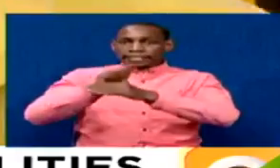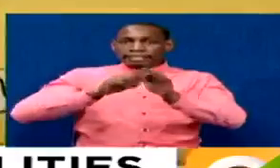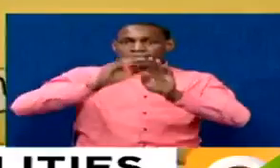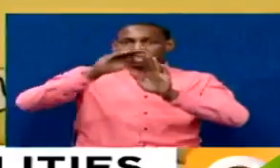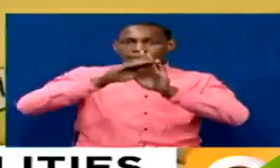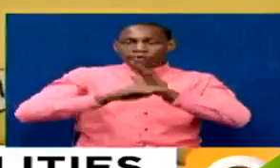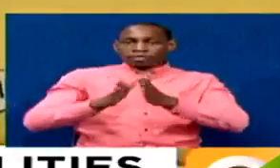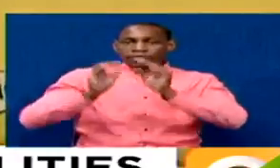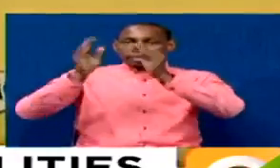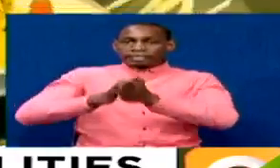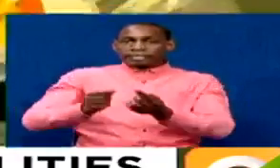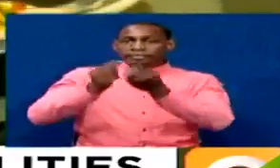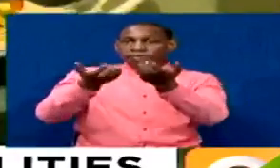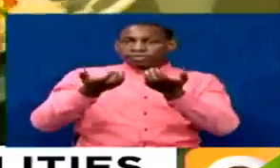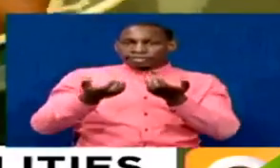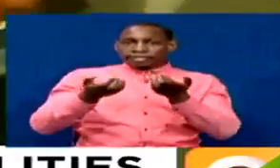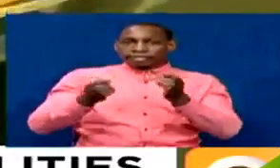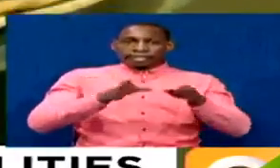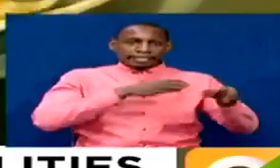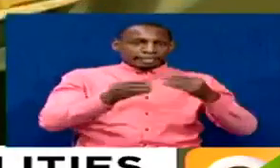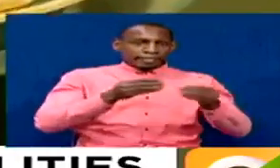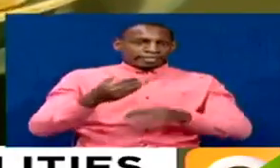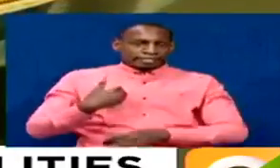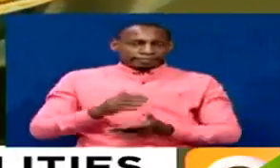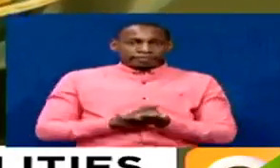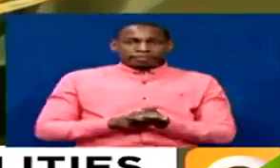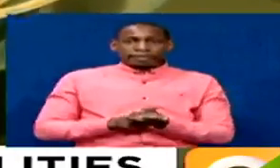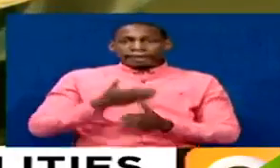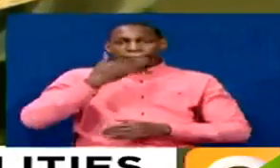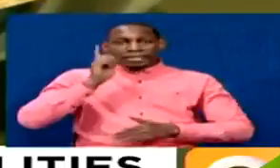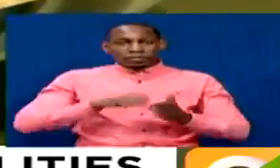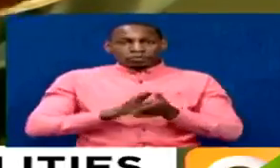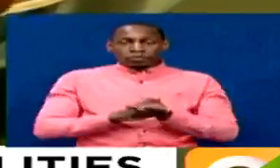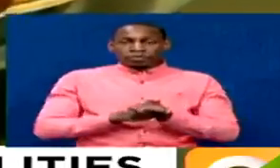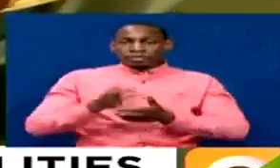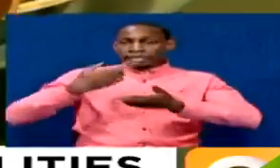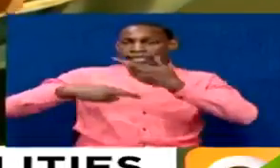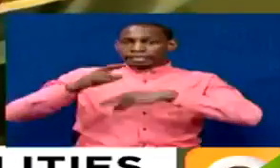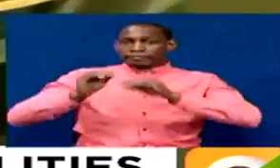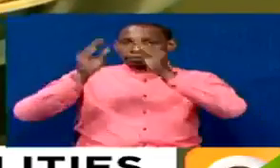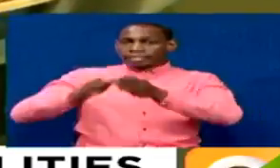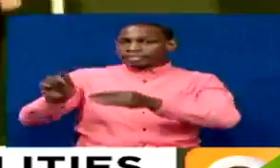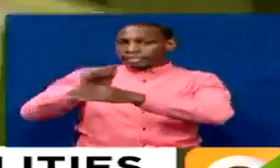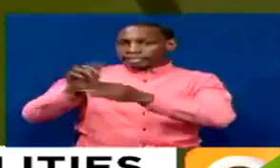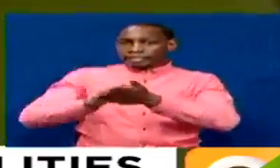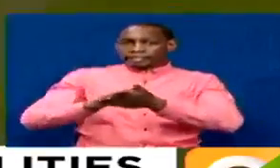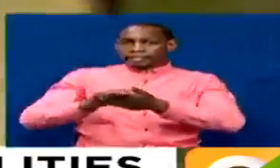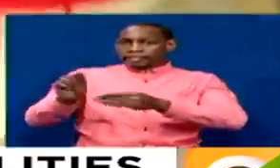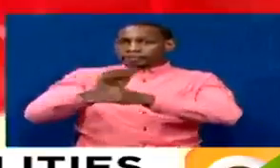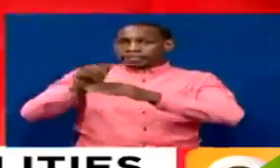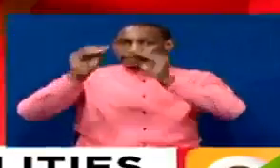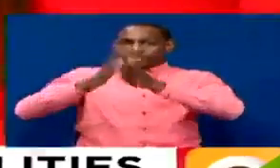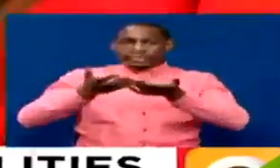for teachers of children with special needs and disabilities, there is need to review teacher training to train